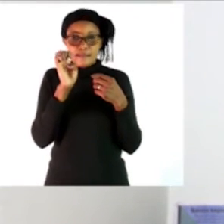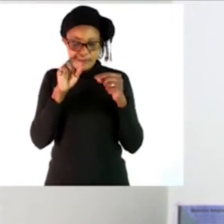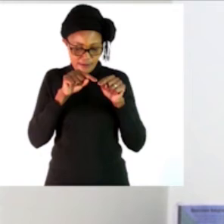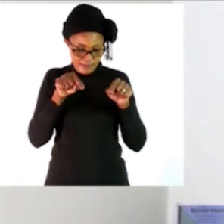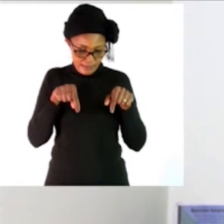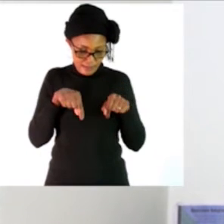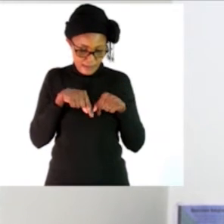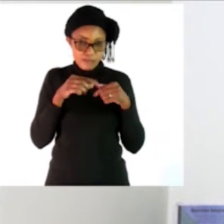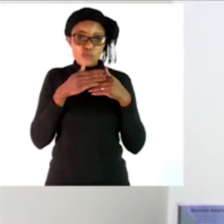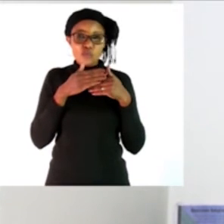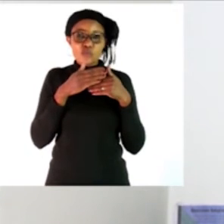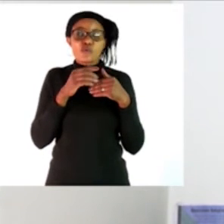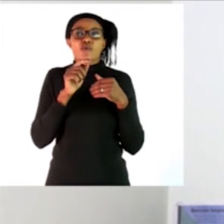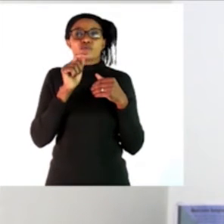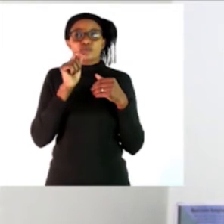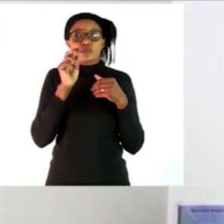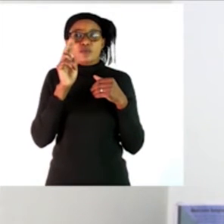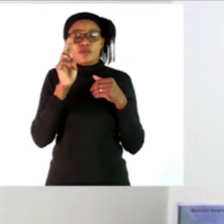the word the.